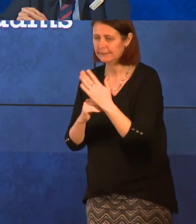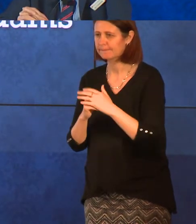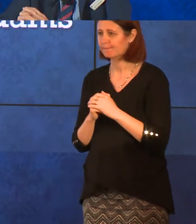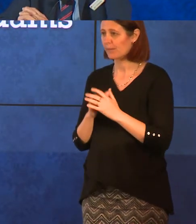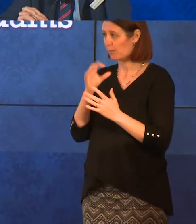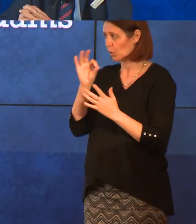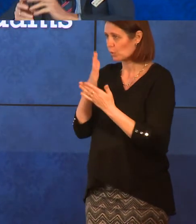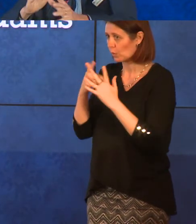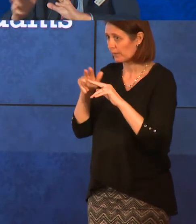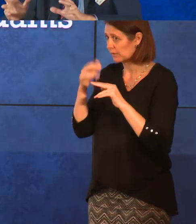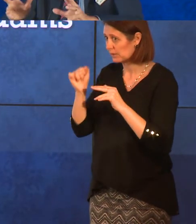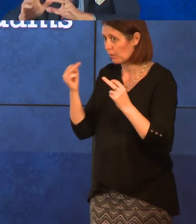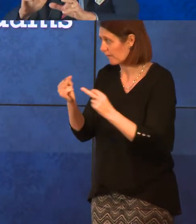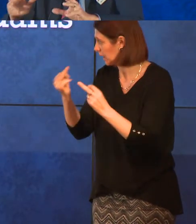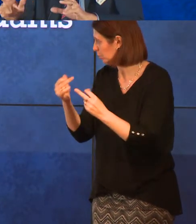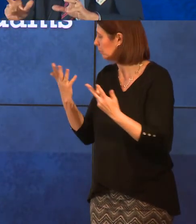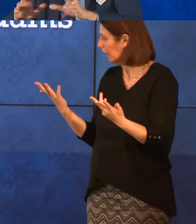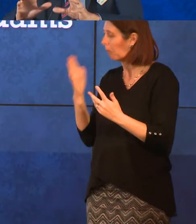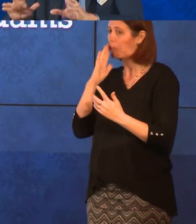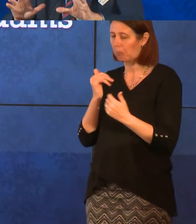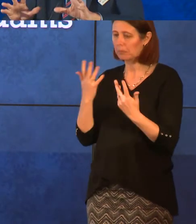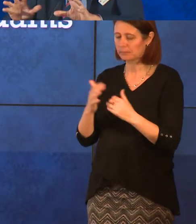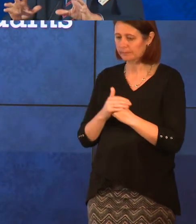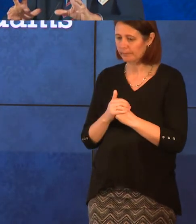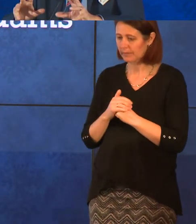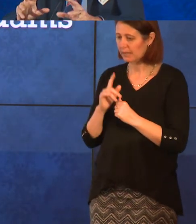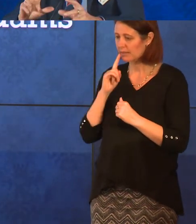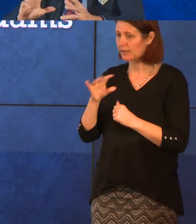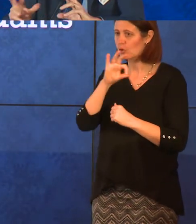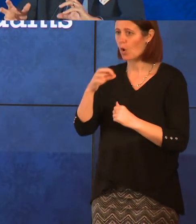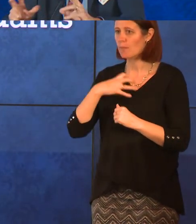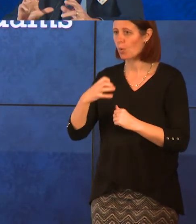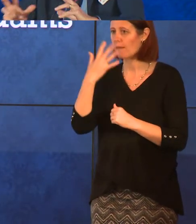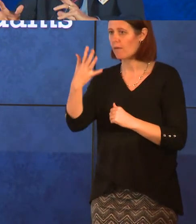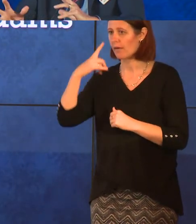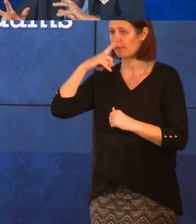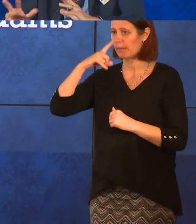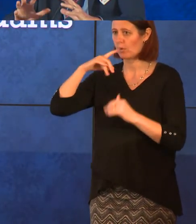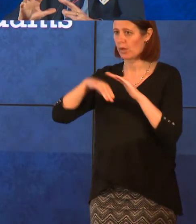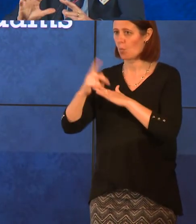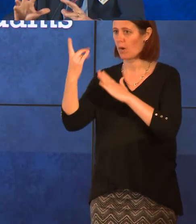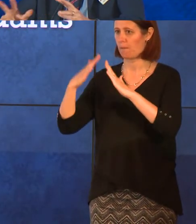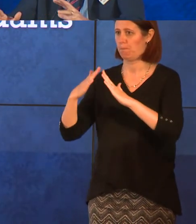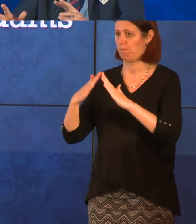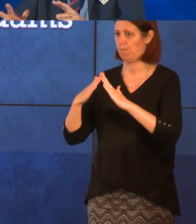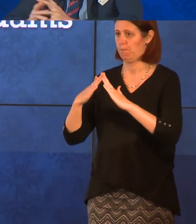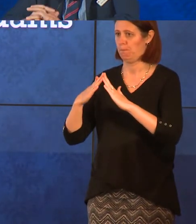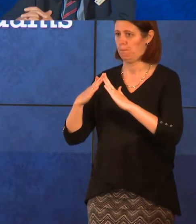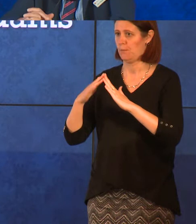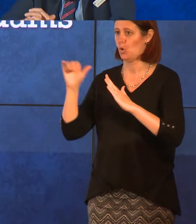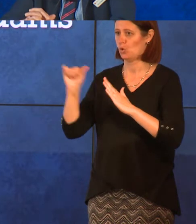is still available, but it certainly said that no more than 5 people in one setting ought to